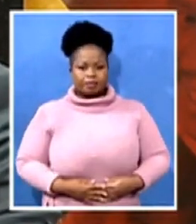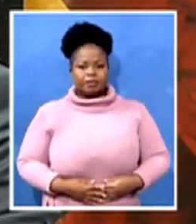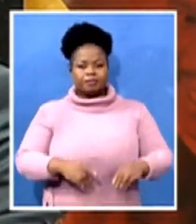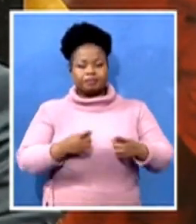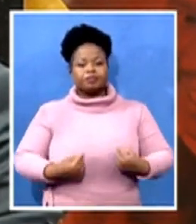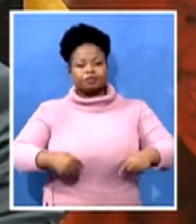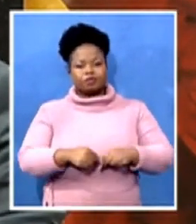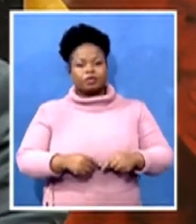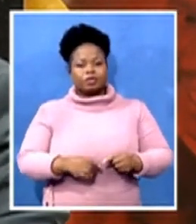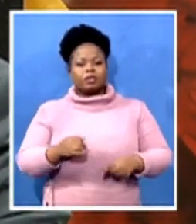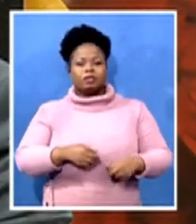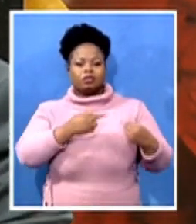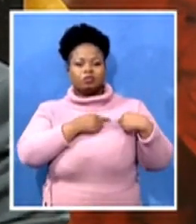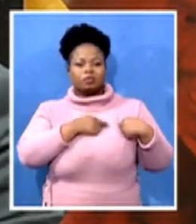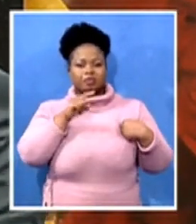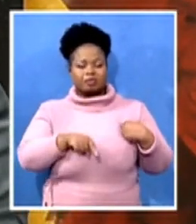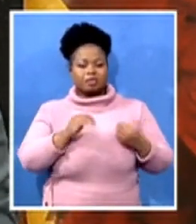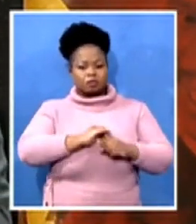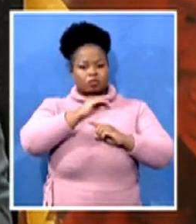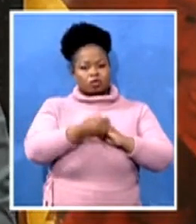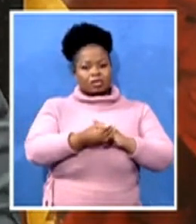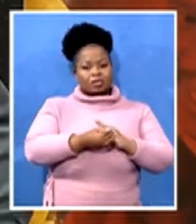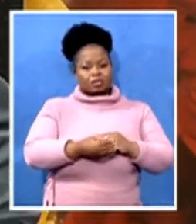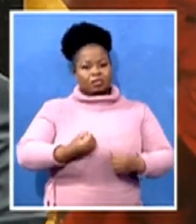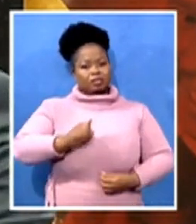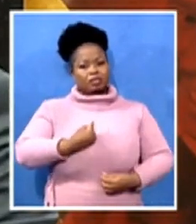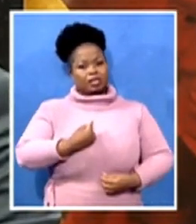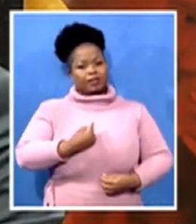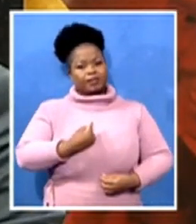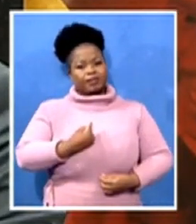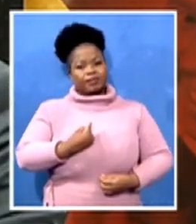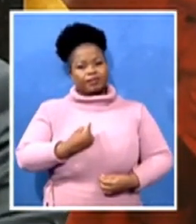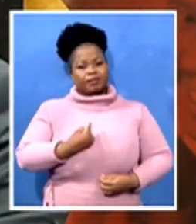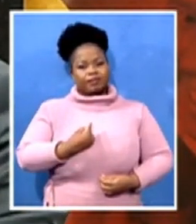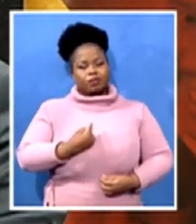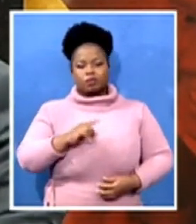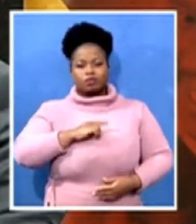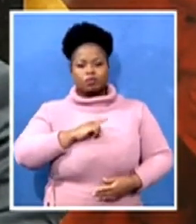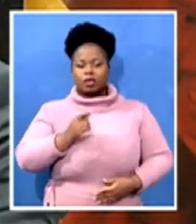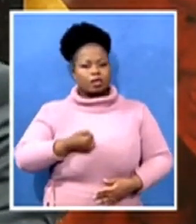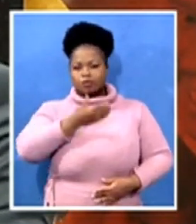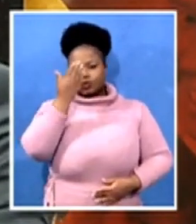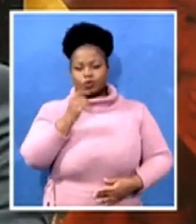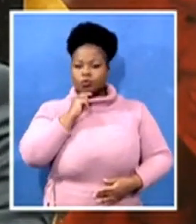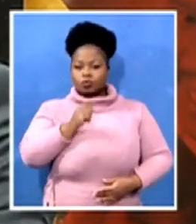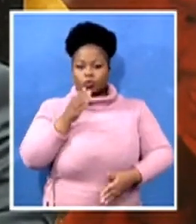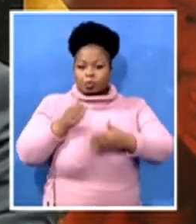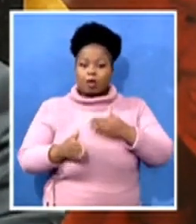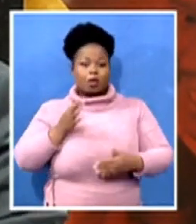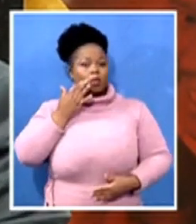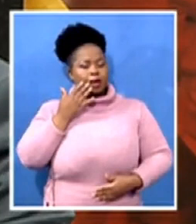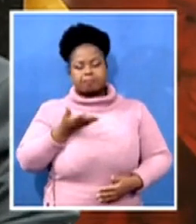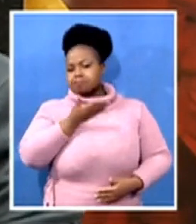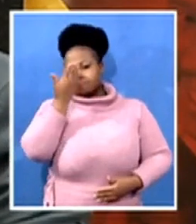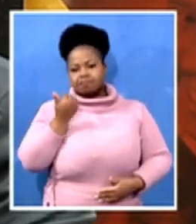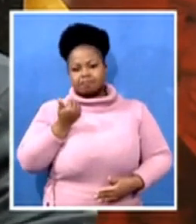this virus. We do not know when it will end yet, but we are certain that a vaccine will